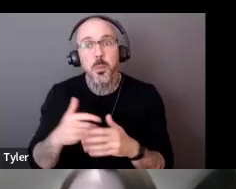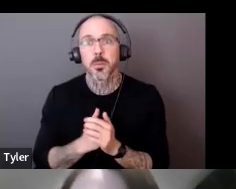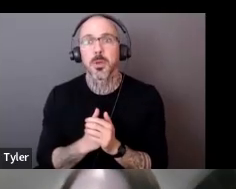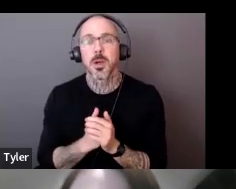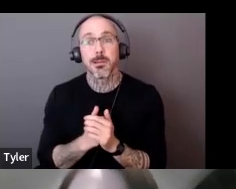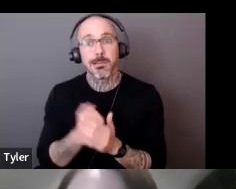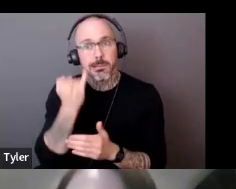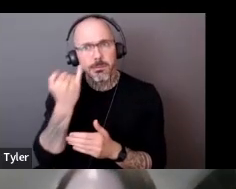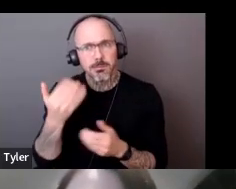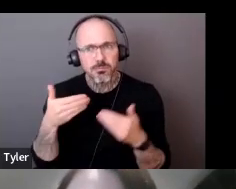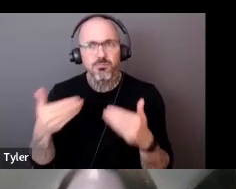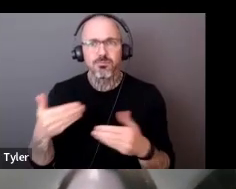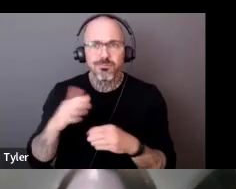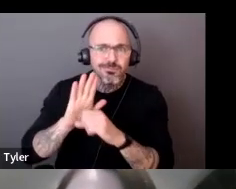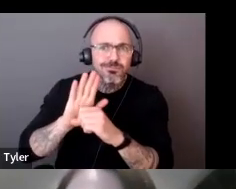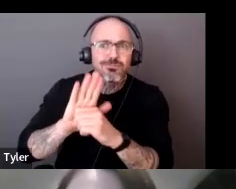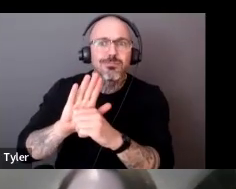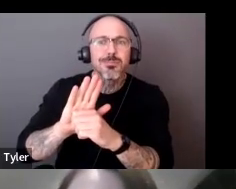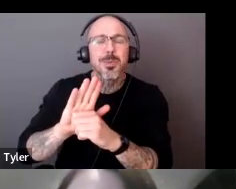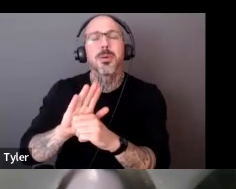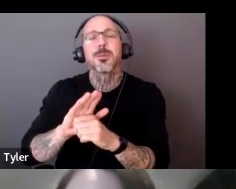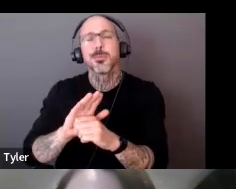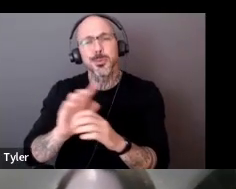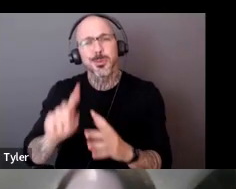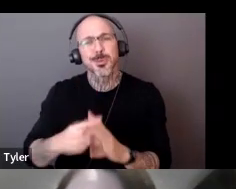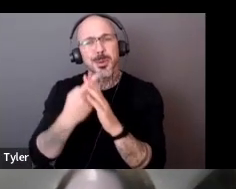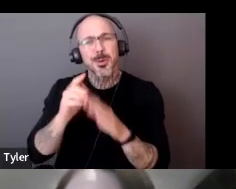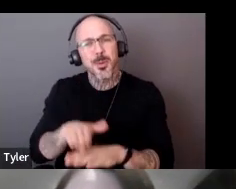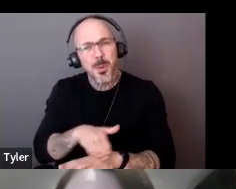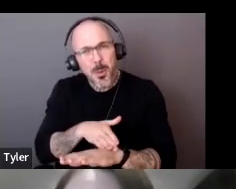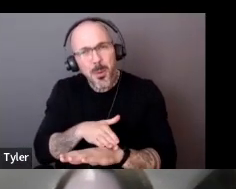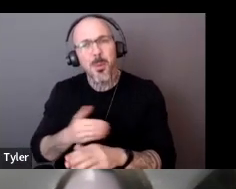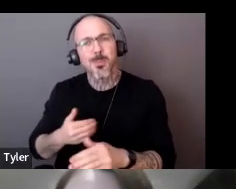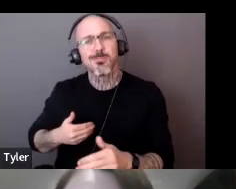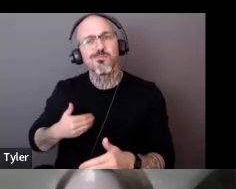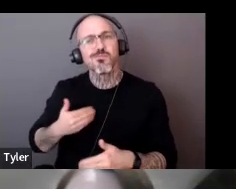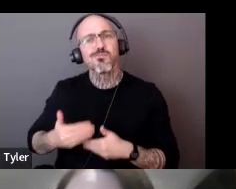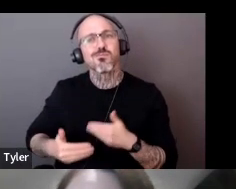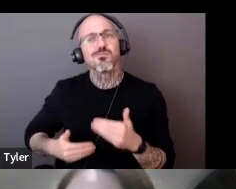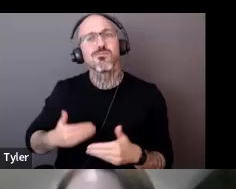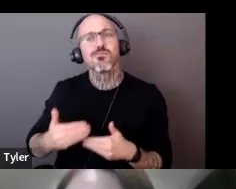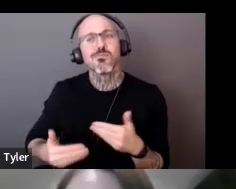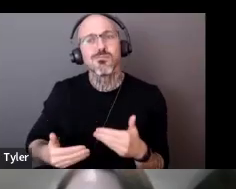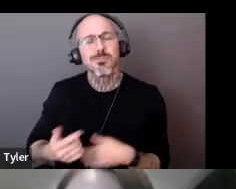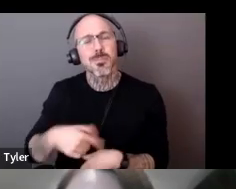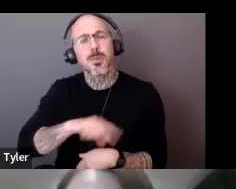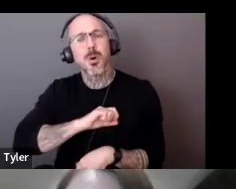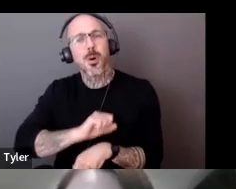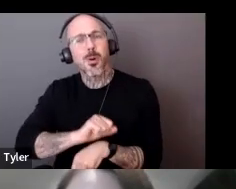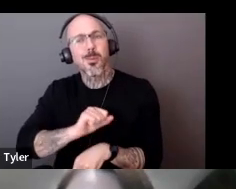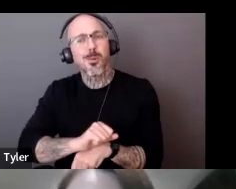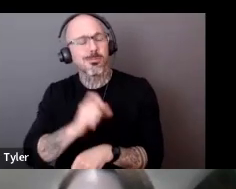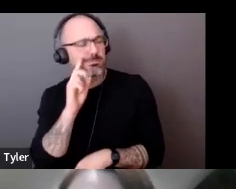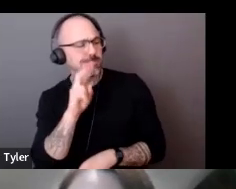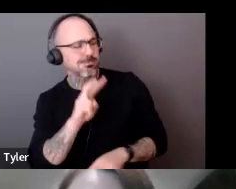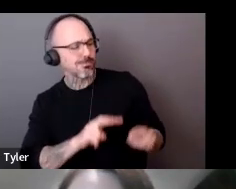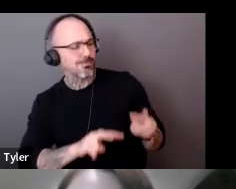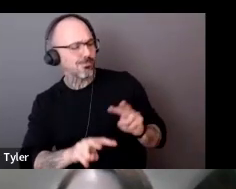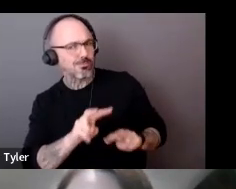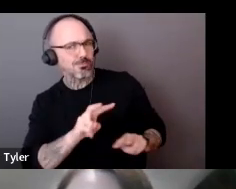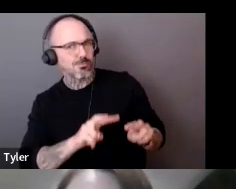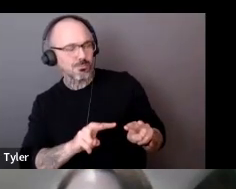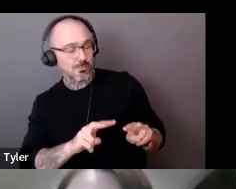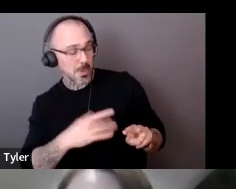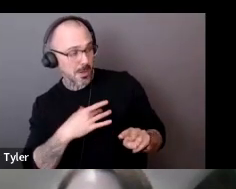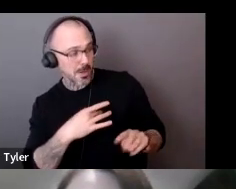first, see if they like it, and if they do, then they should practice